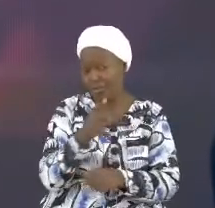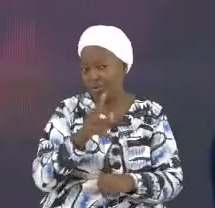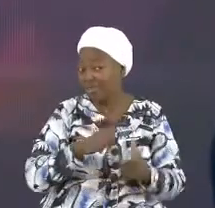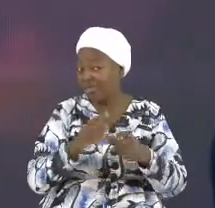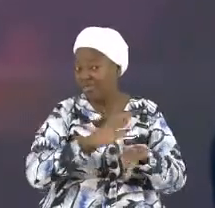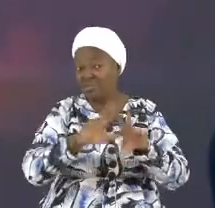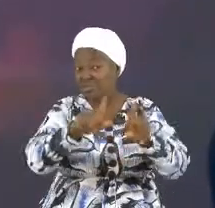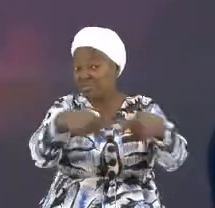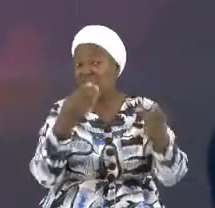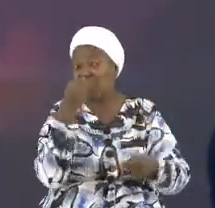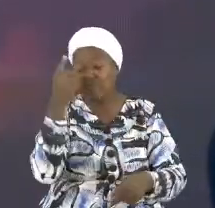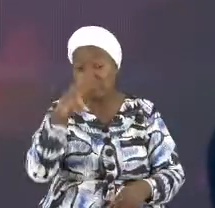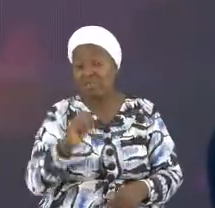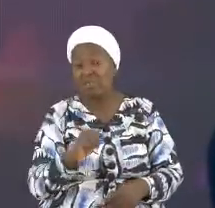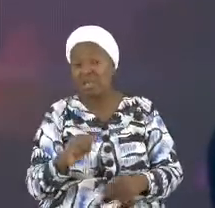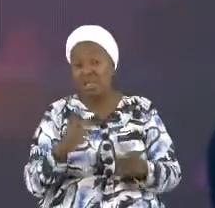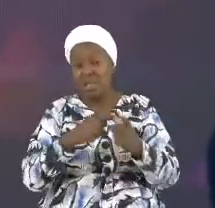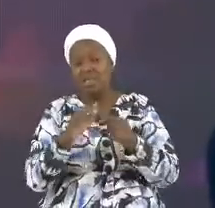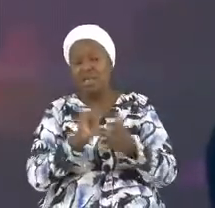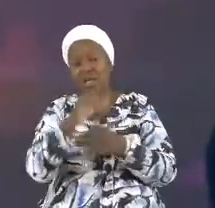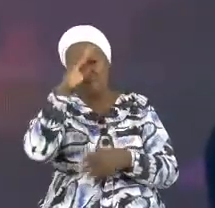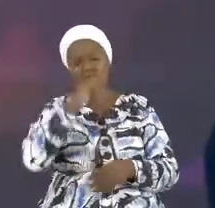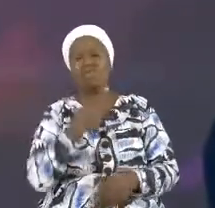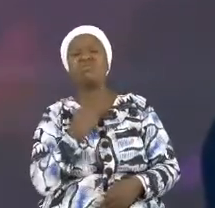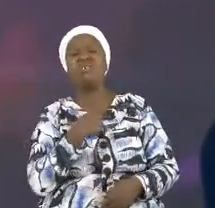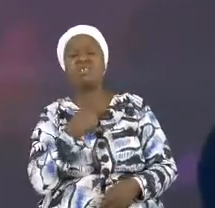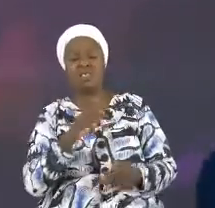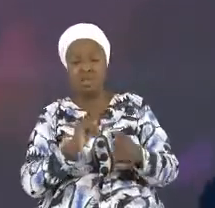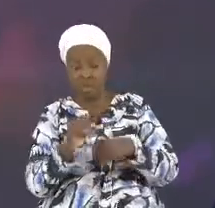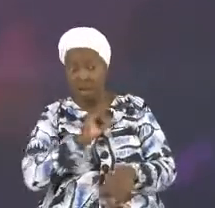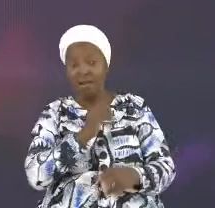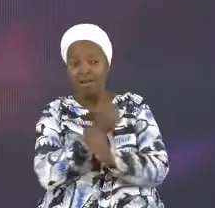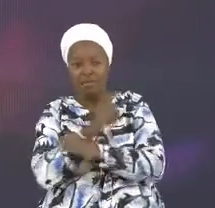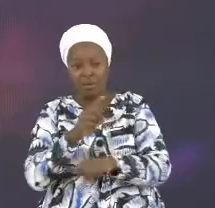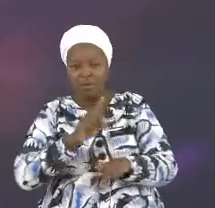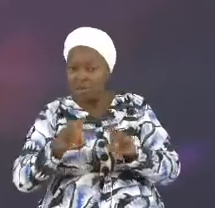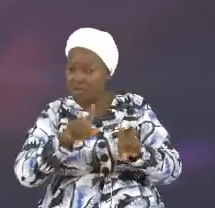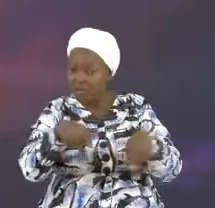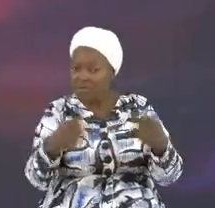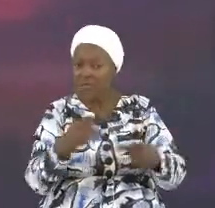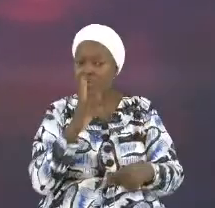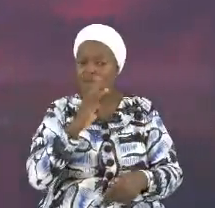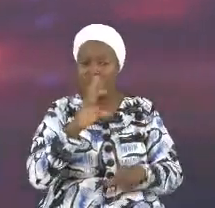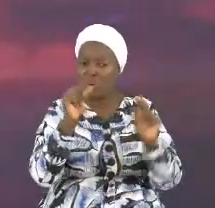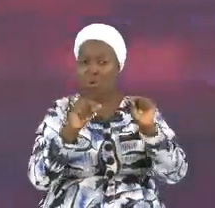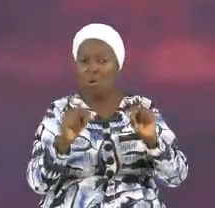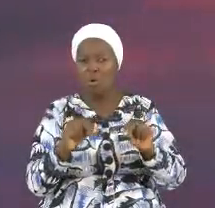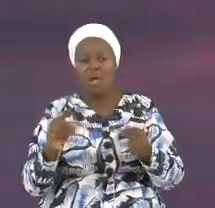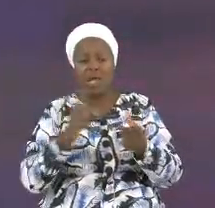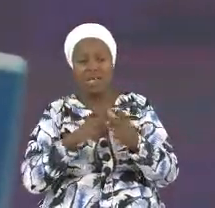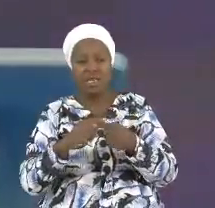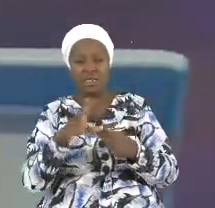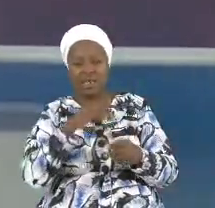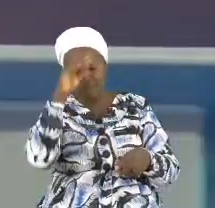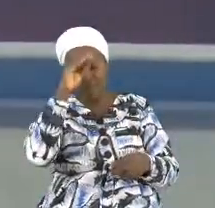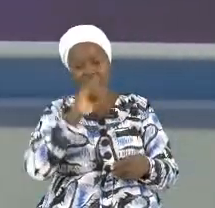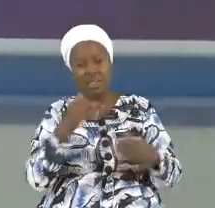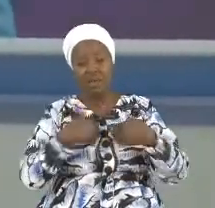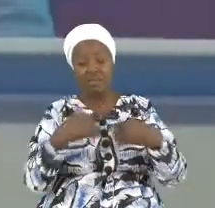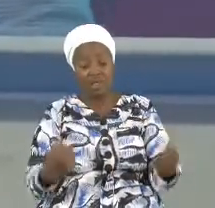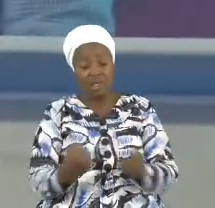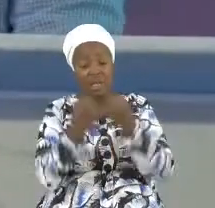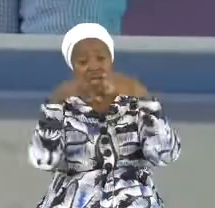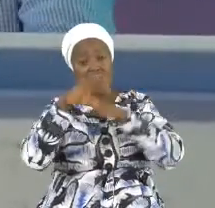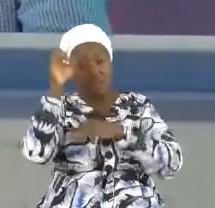man is thirsty, I love you, you don't provide water. And the man is having a challenge in his life, you never visit,